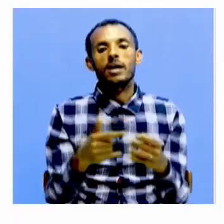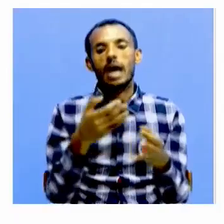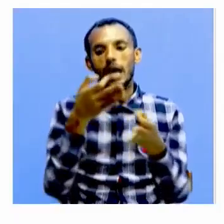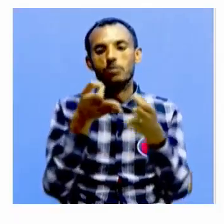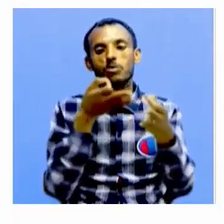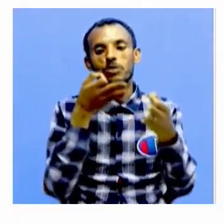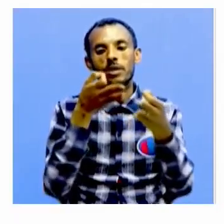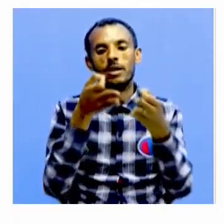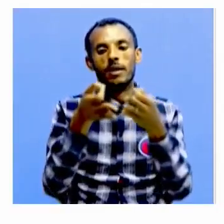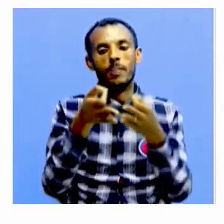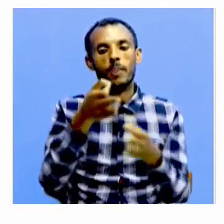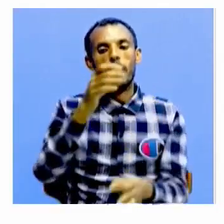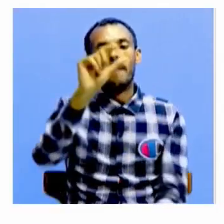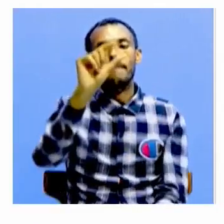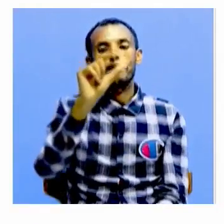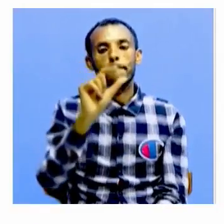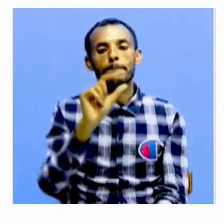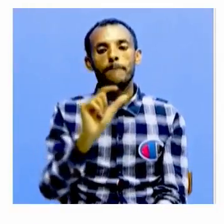paragraph.